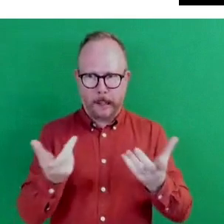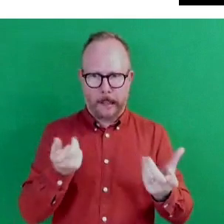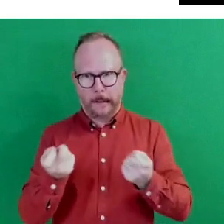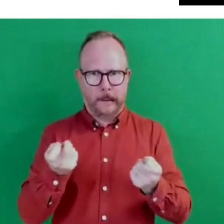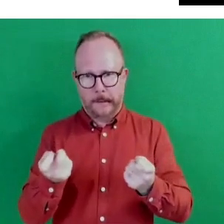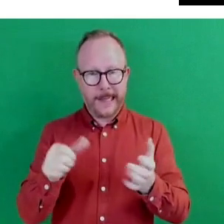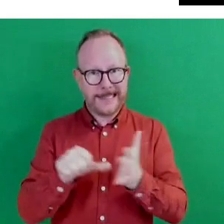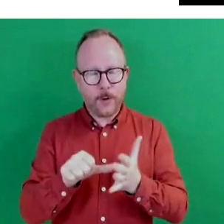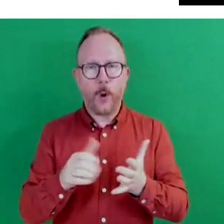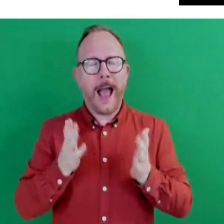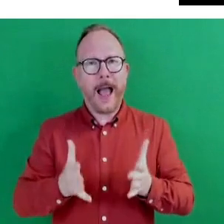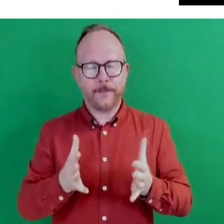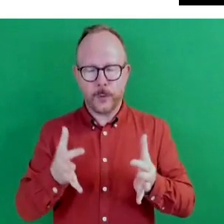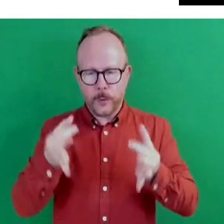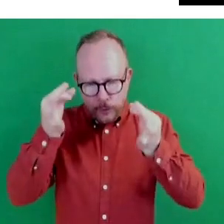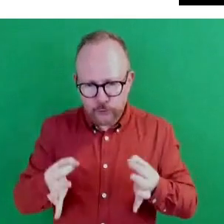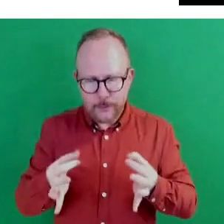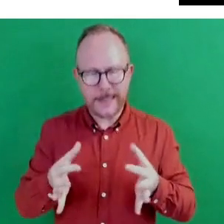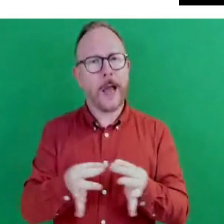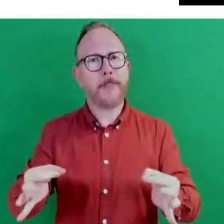quite boundaried, because there were times when I was at